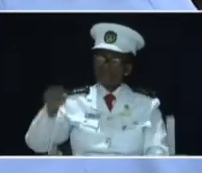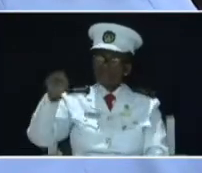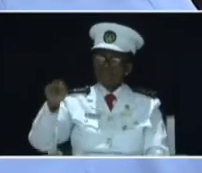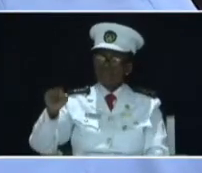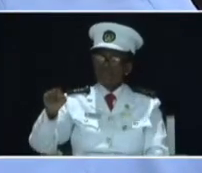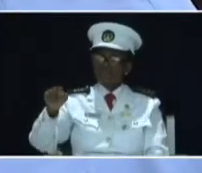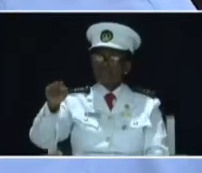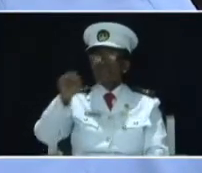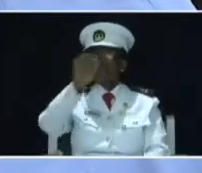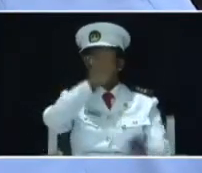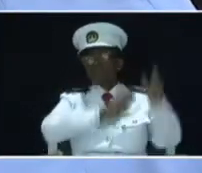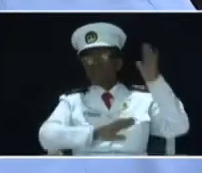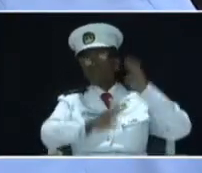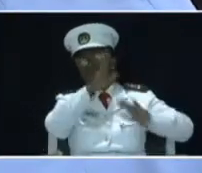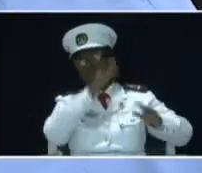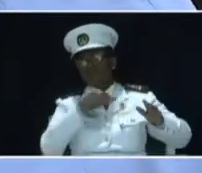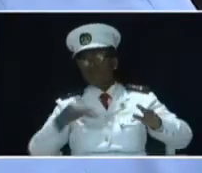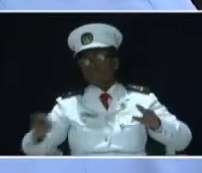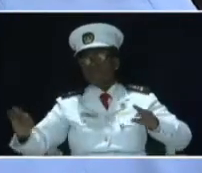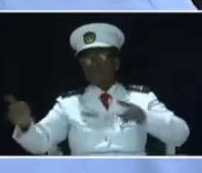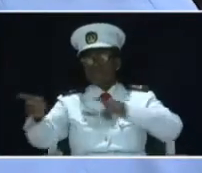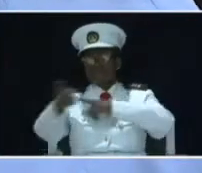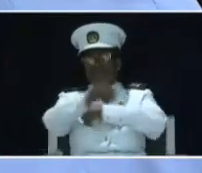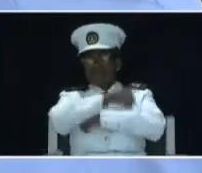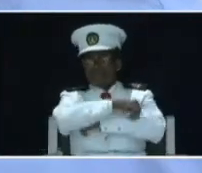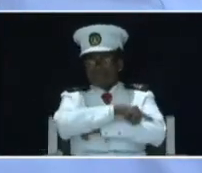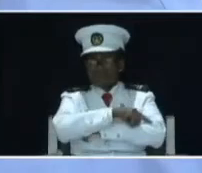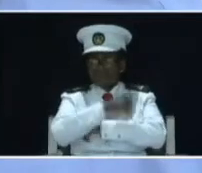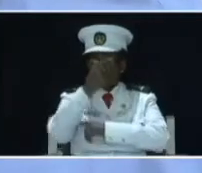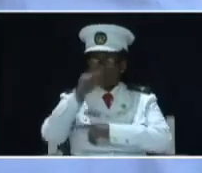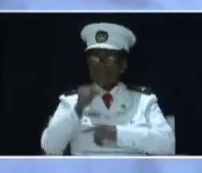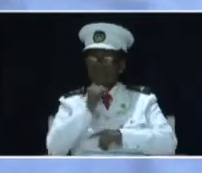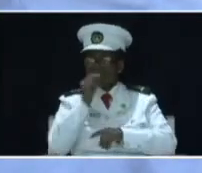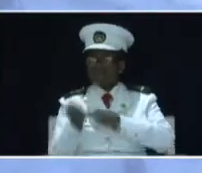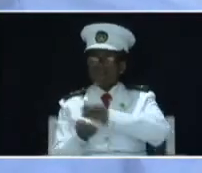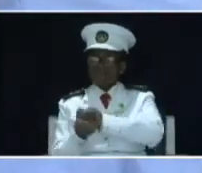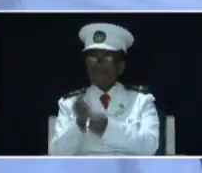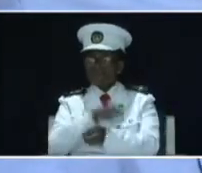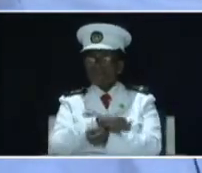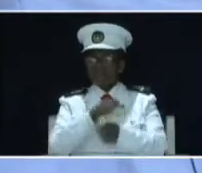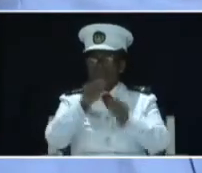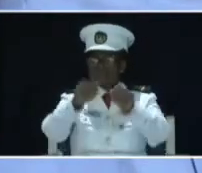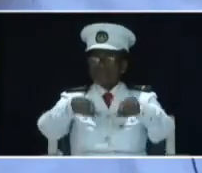Ancient of days, the unchangeable changer,